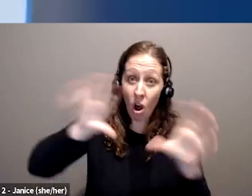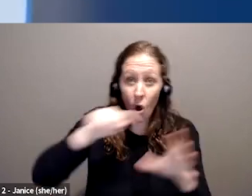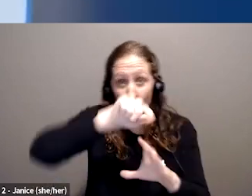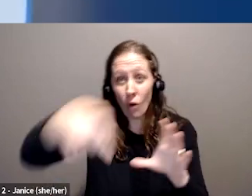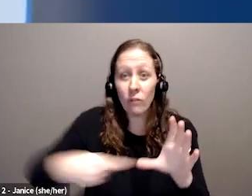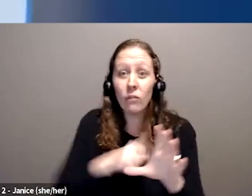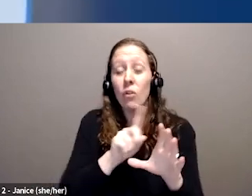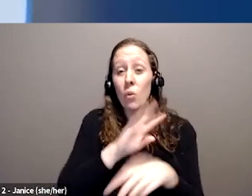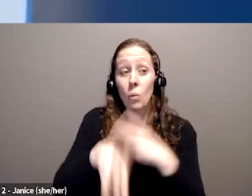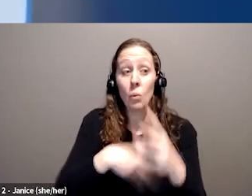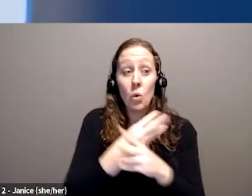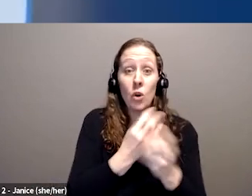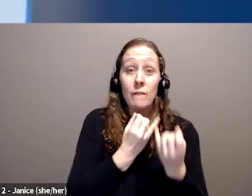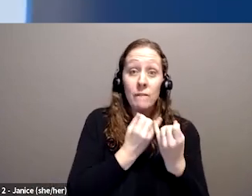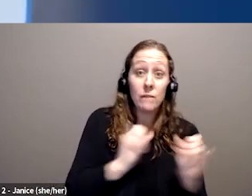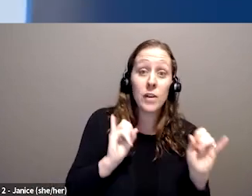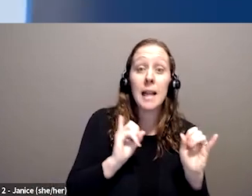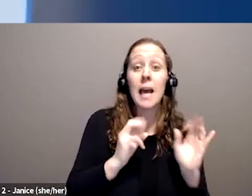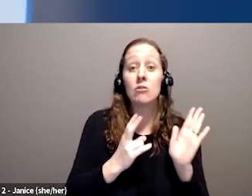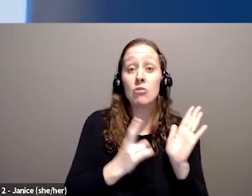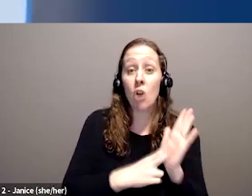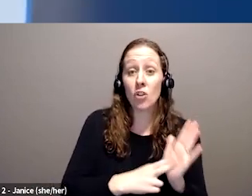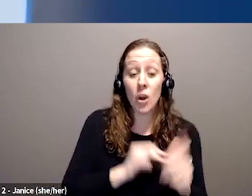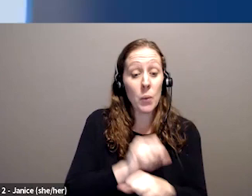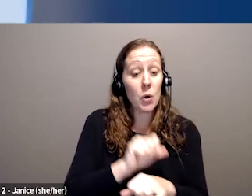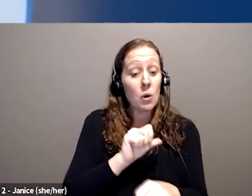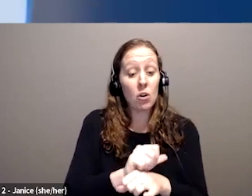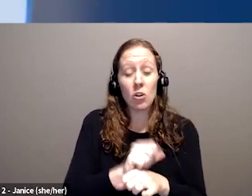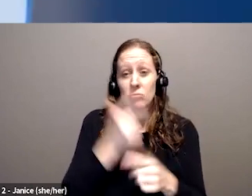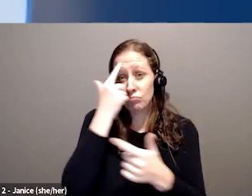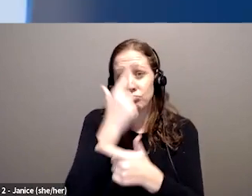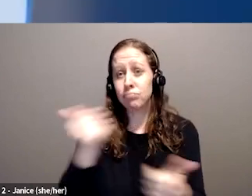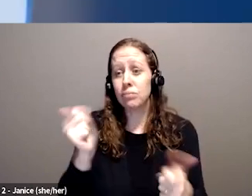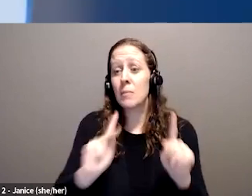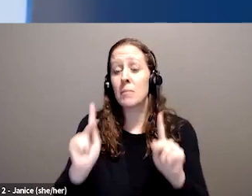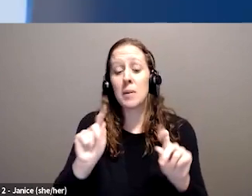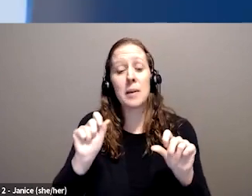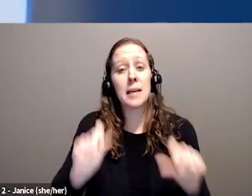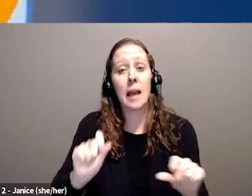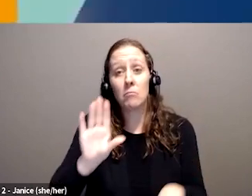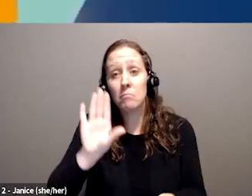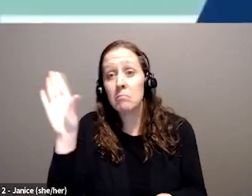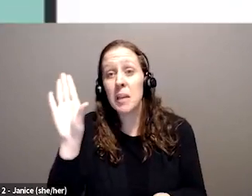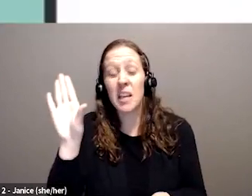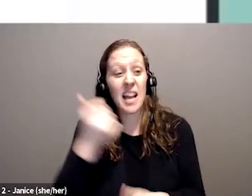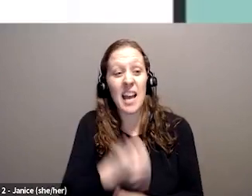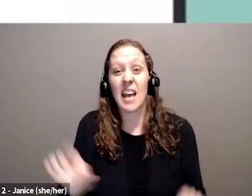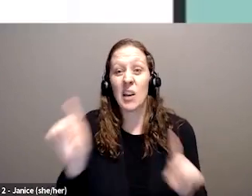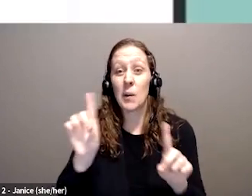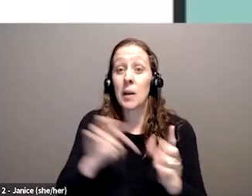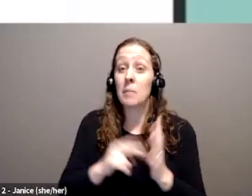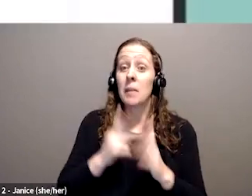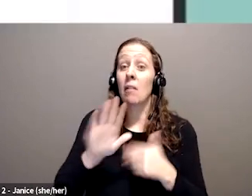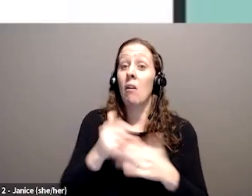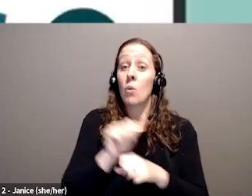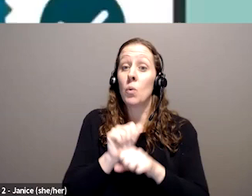and contract work can be open to bids from anywhere. All workers in the future will need to learn new